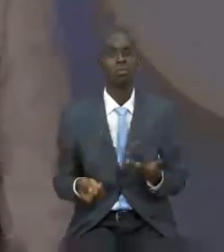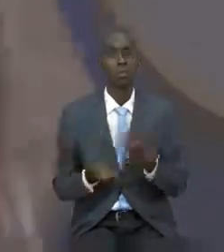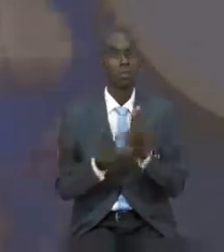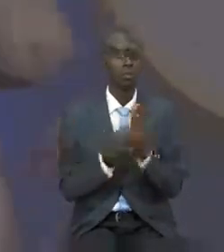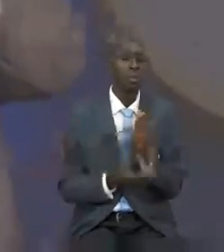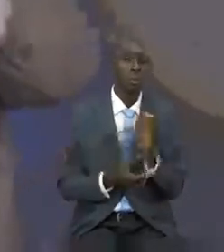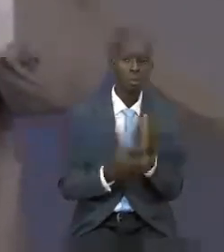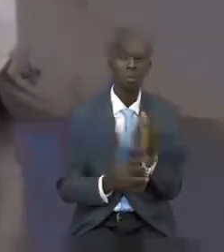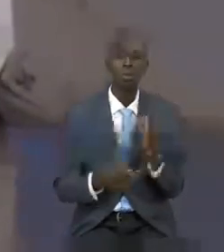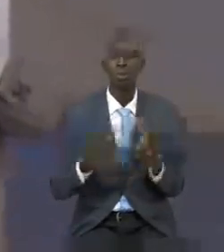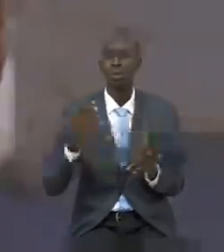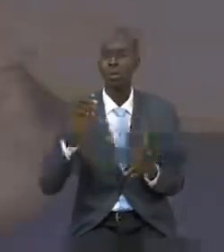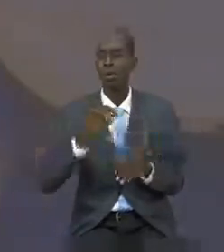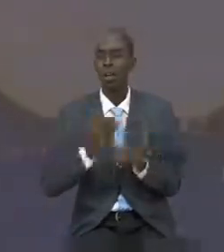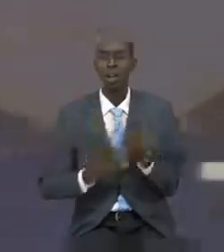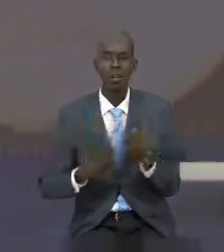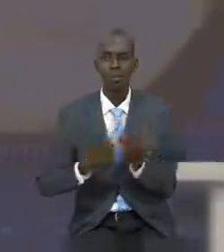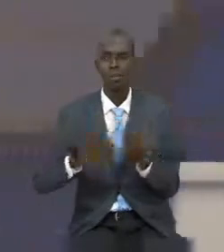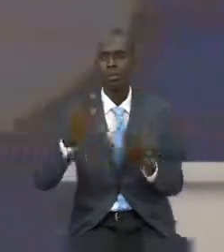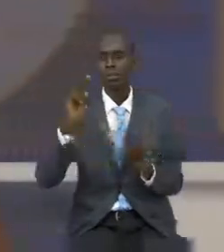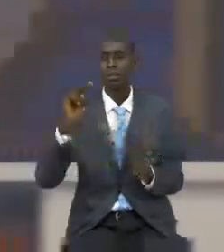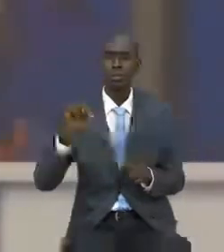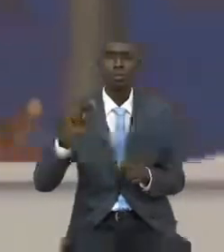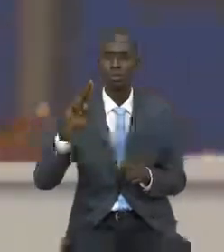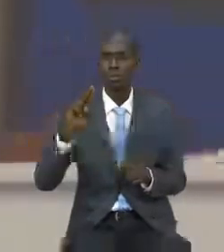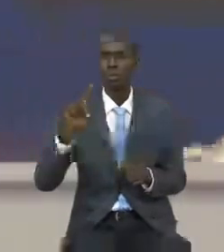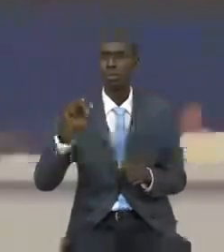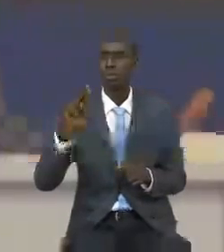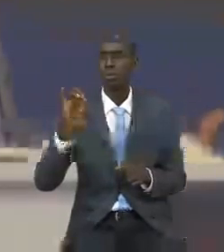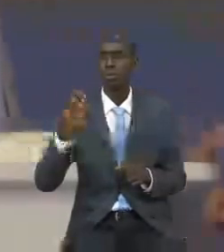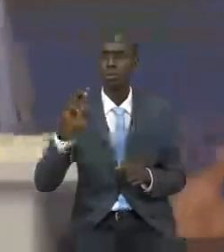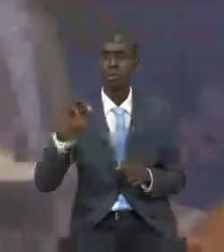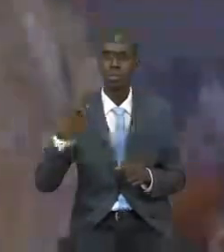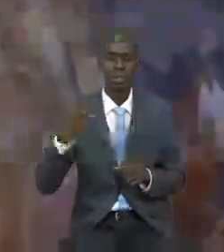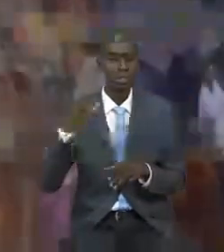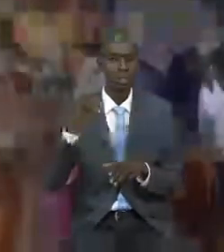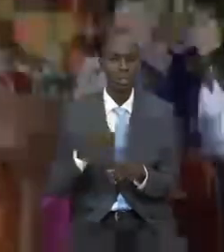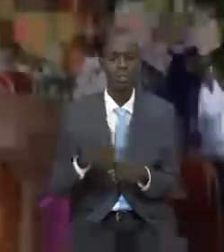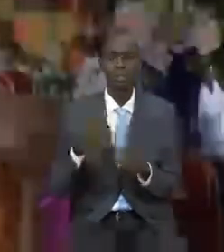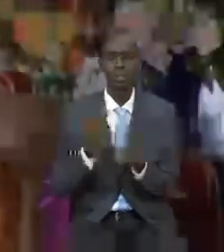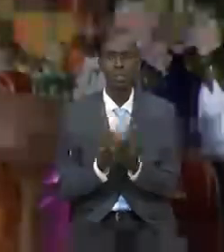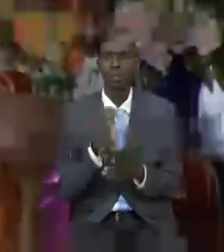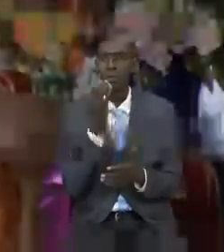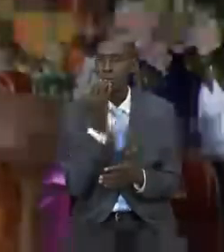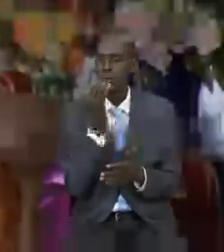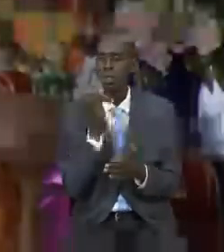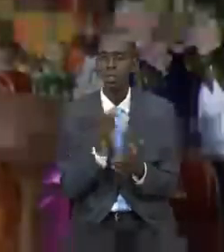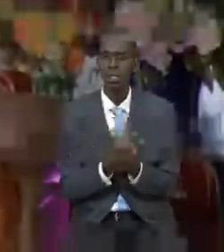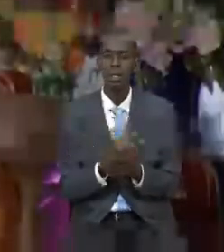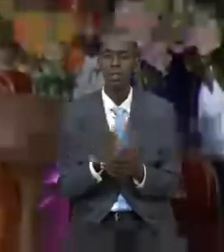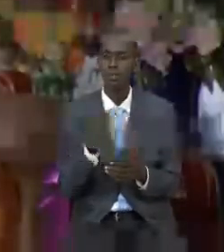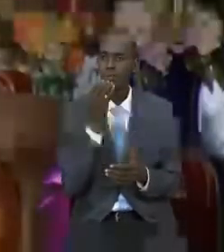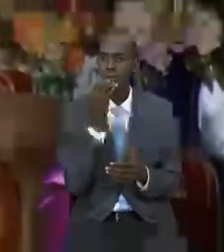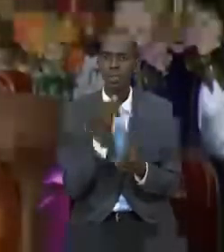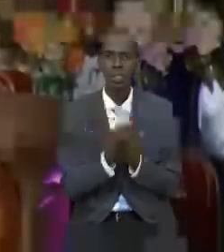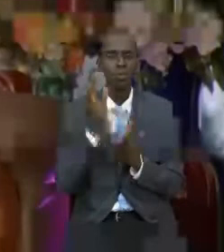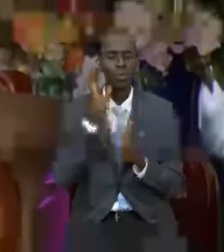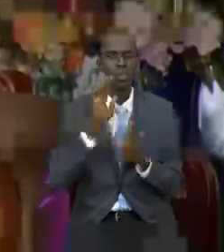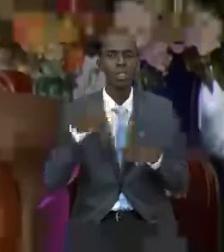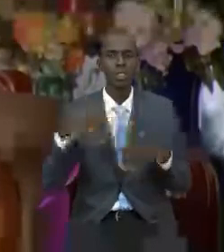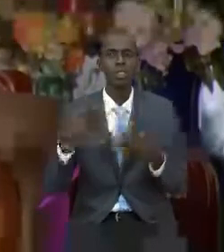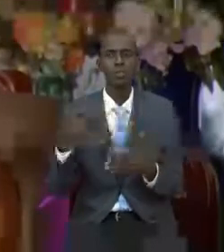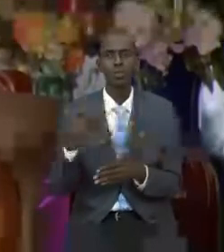body. Bread, the one that will give you enough blood. You will not